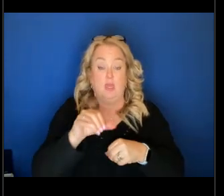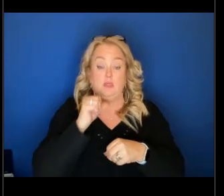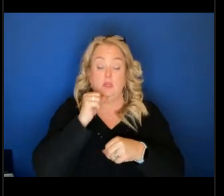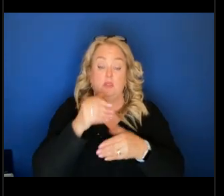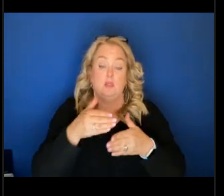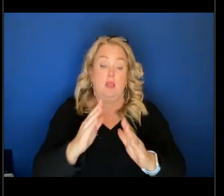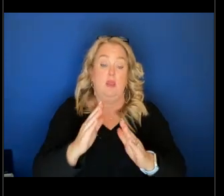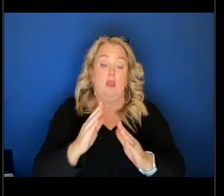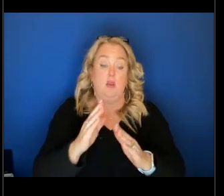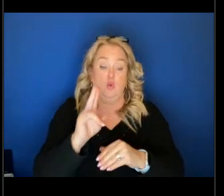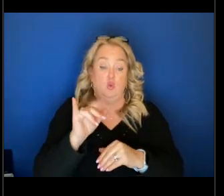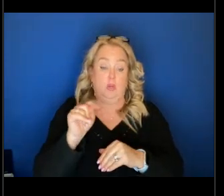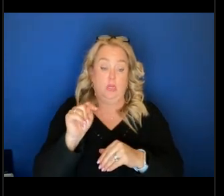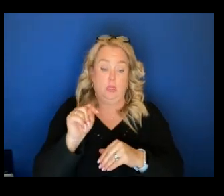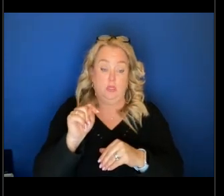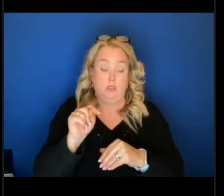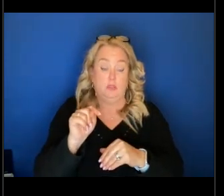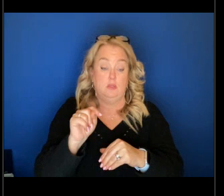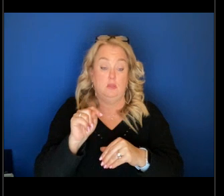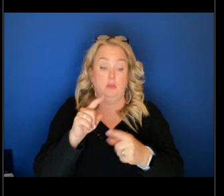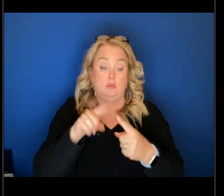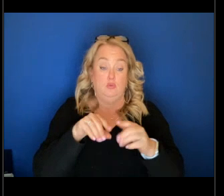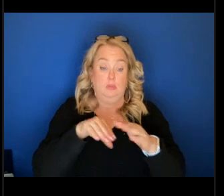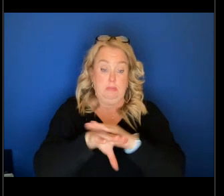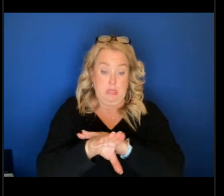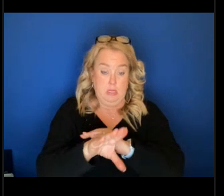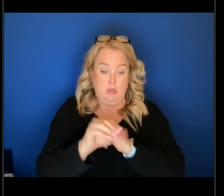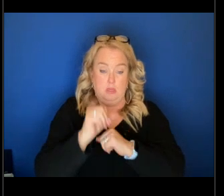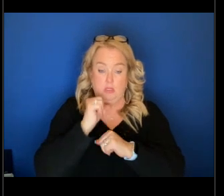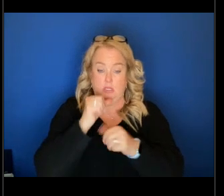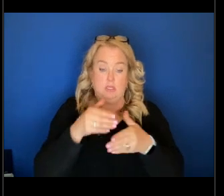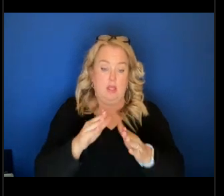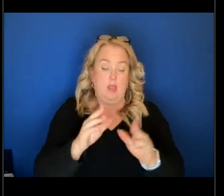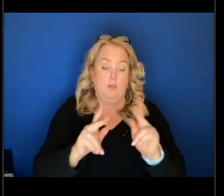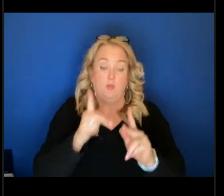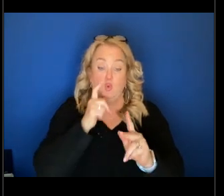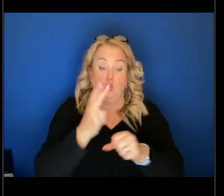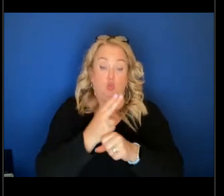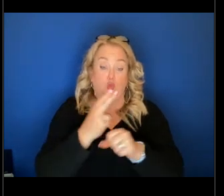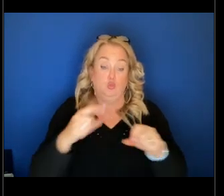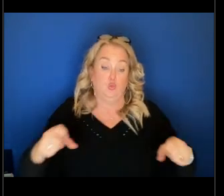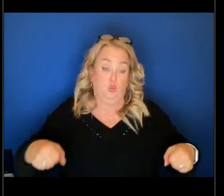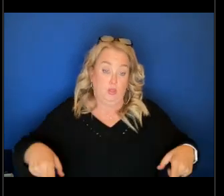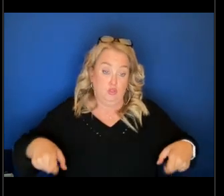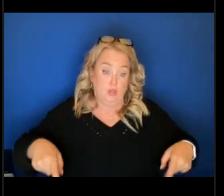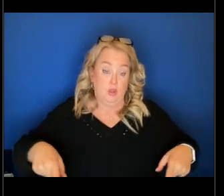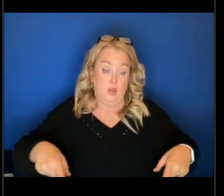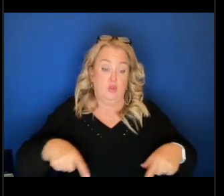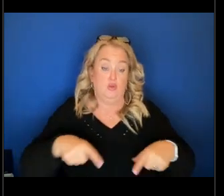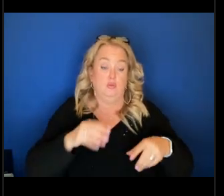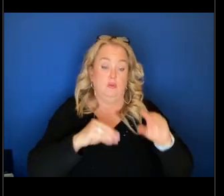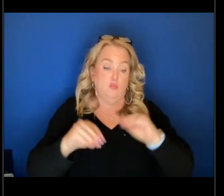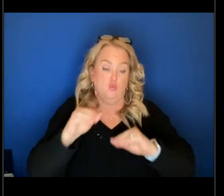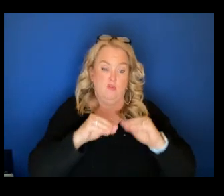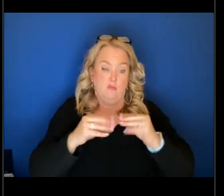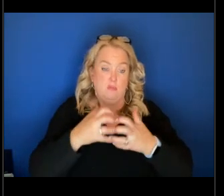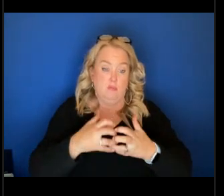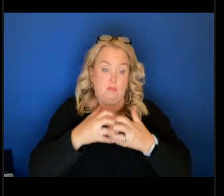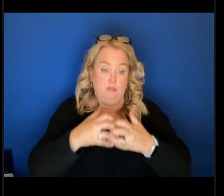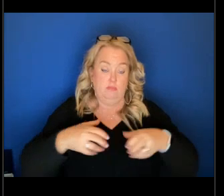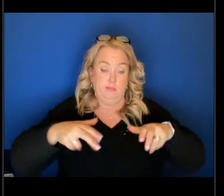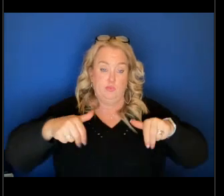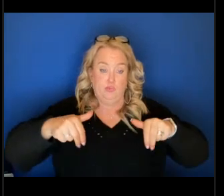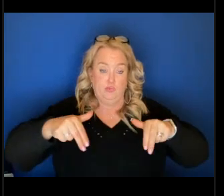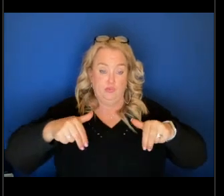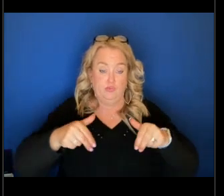the use of the unit and does not afford people who use wheelchairs and mobility devices